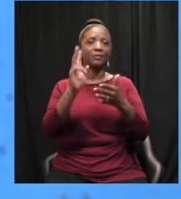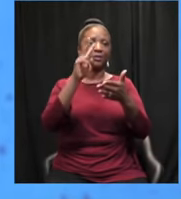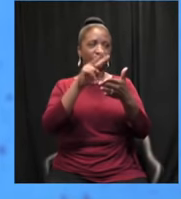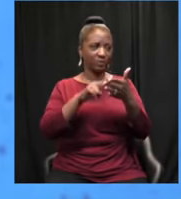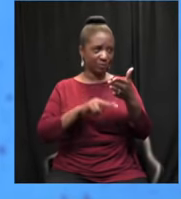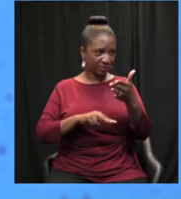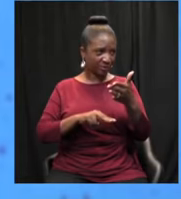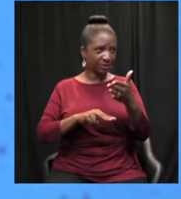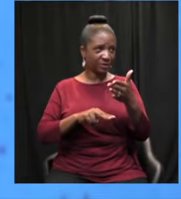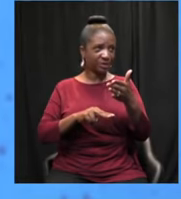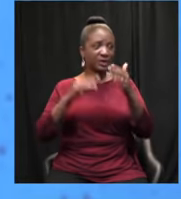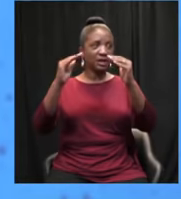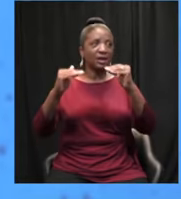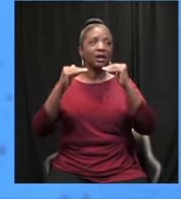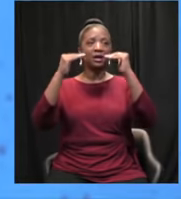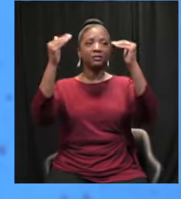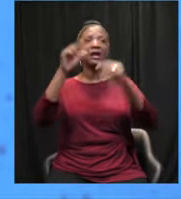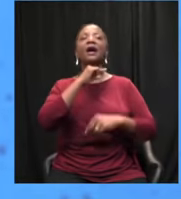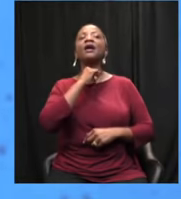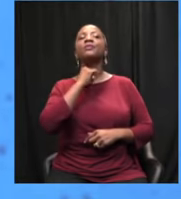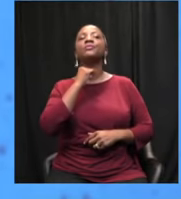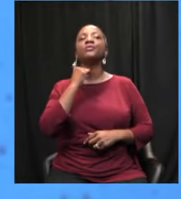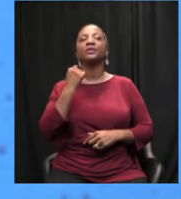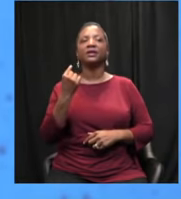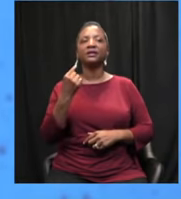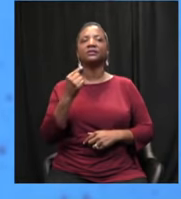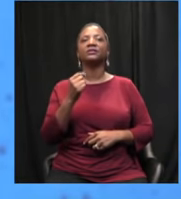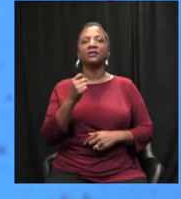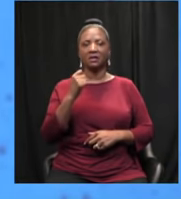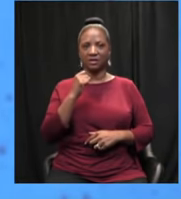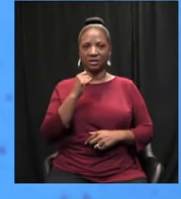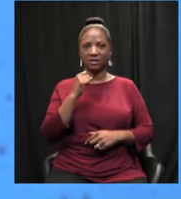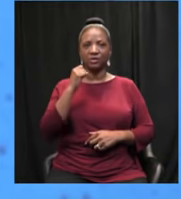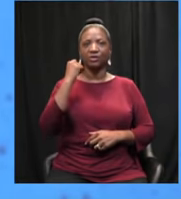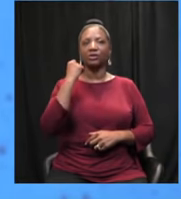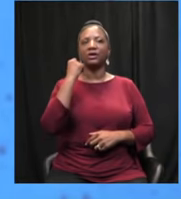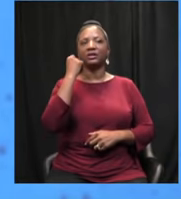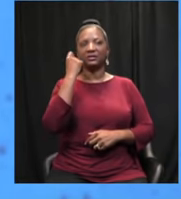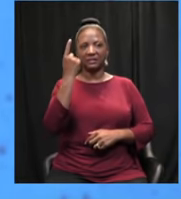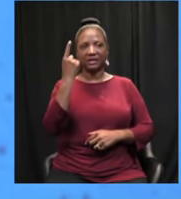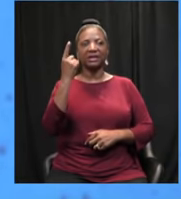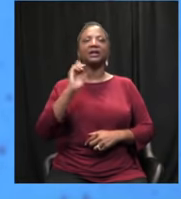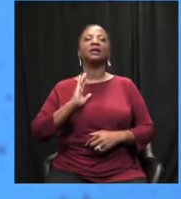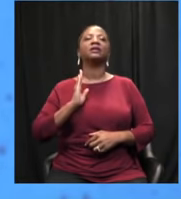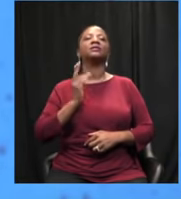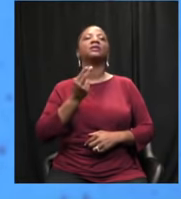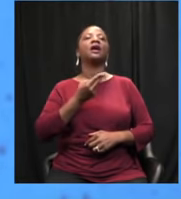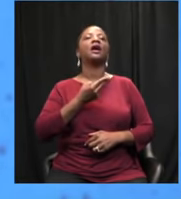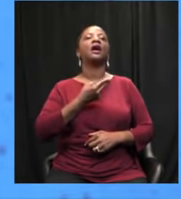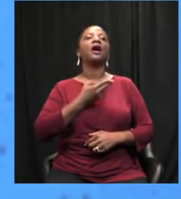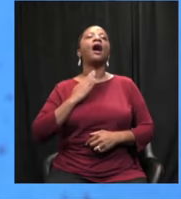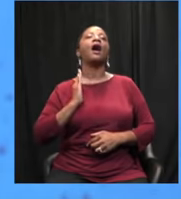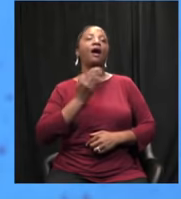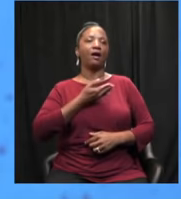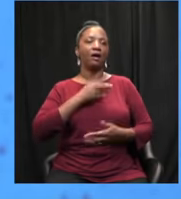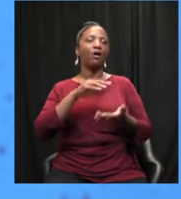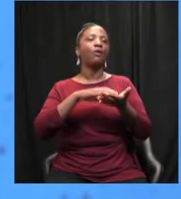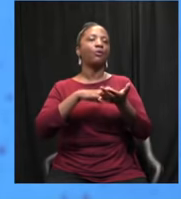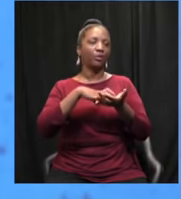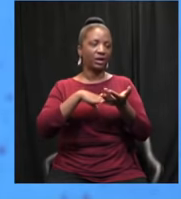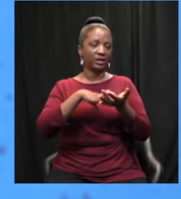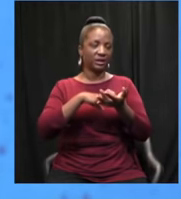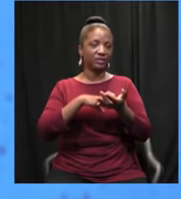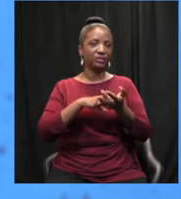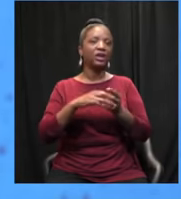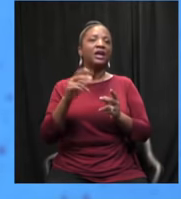is unable to empathize with our weaknesses. But we have one who was tempted in every way, just as we are, yet he